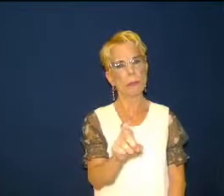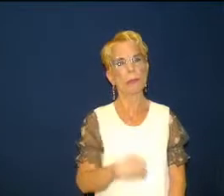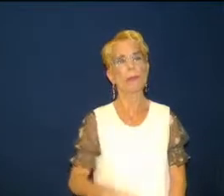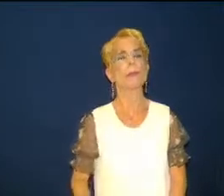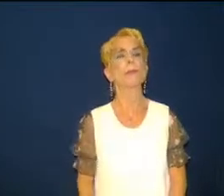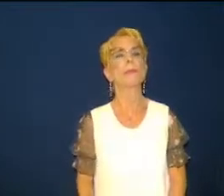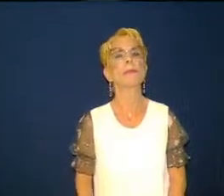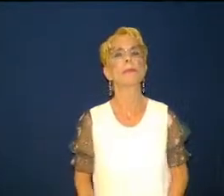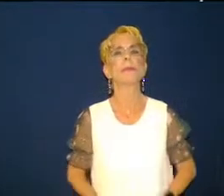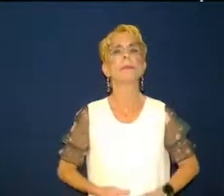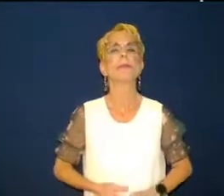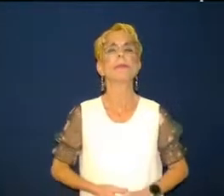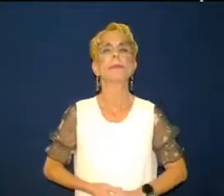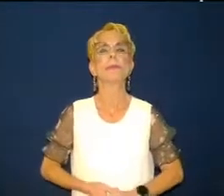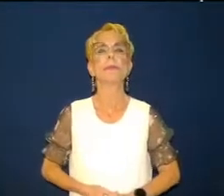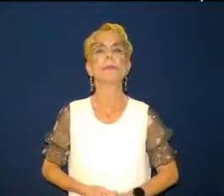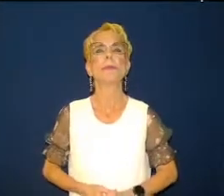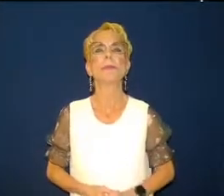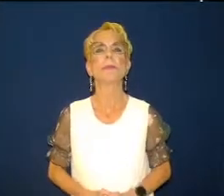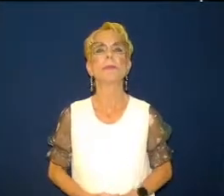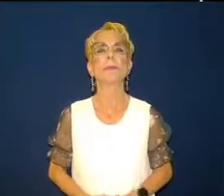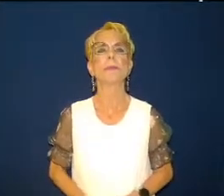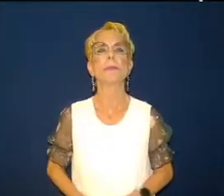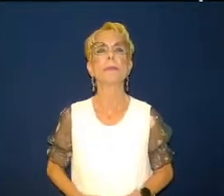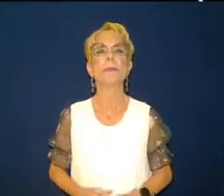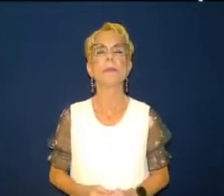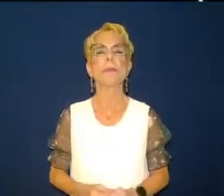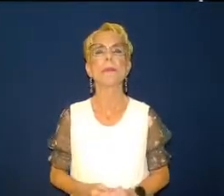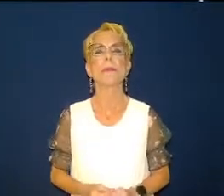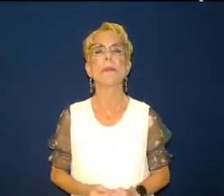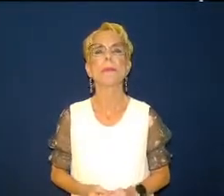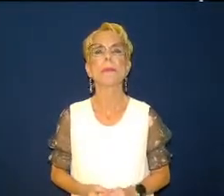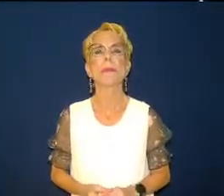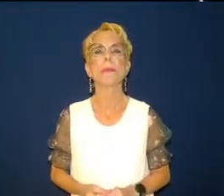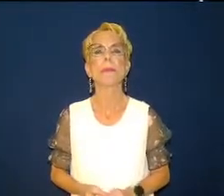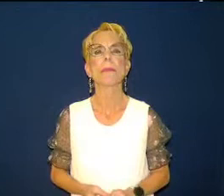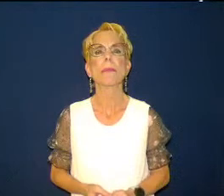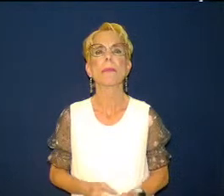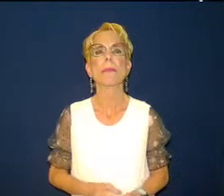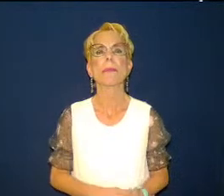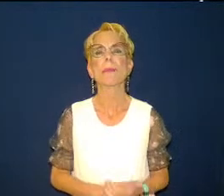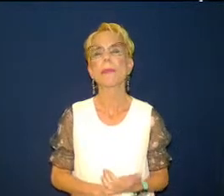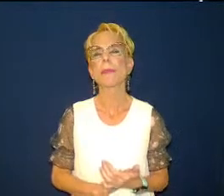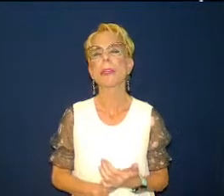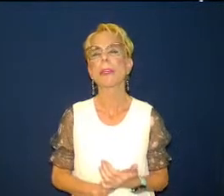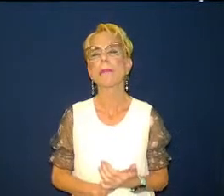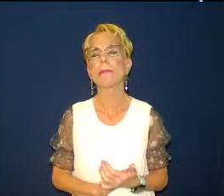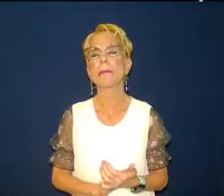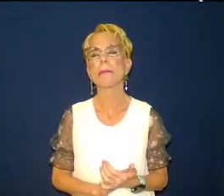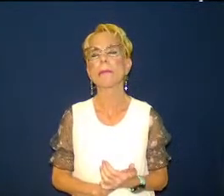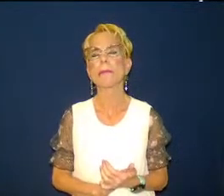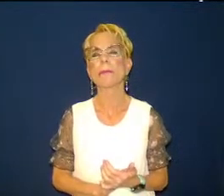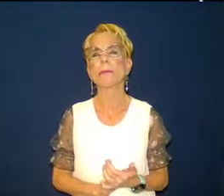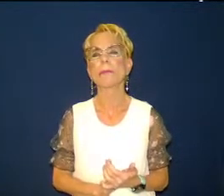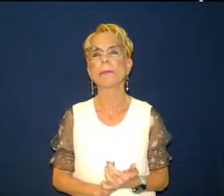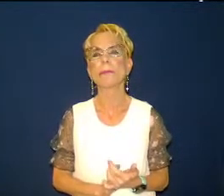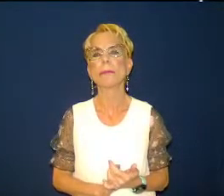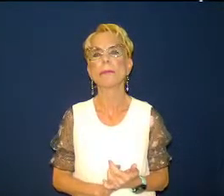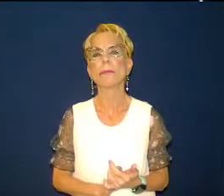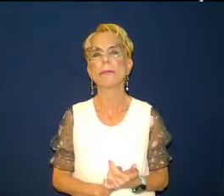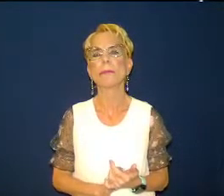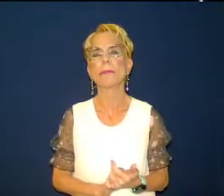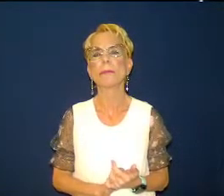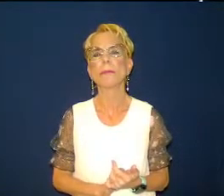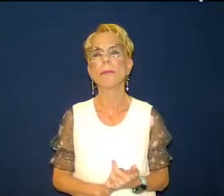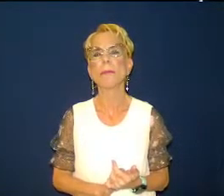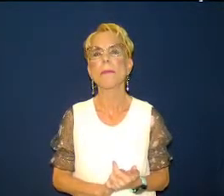on the outside the shutters are the wrong paint on them and some need scraped and the beams inside just don't look well